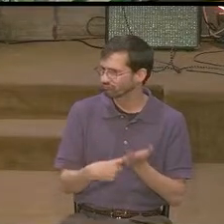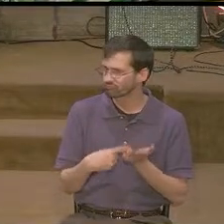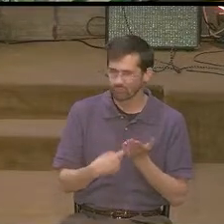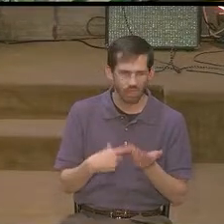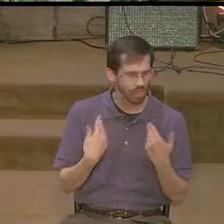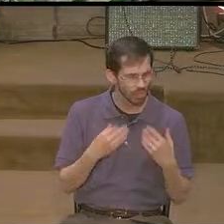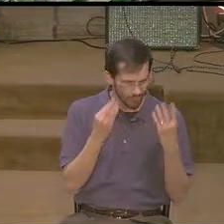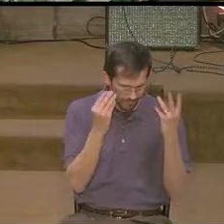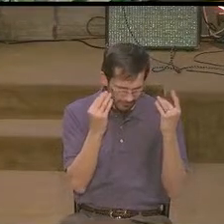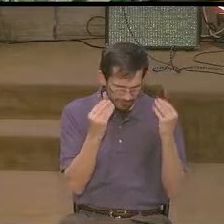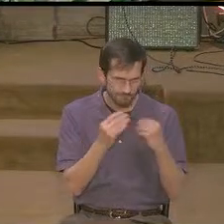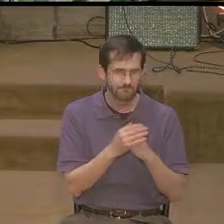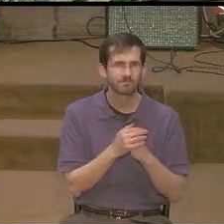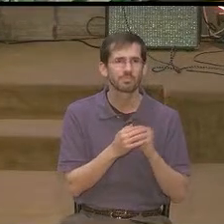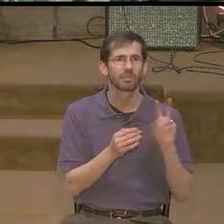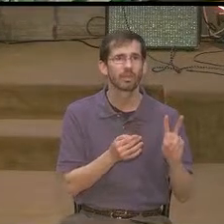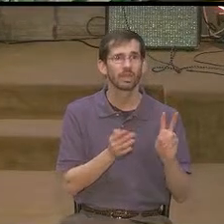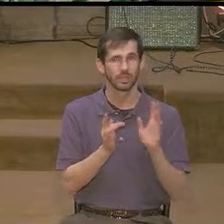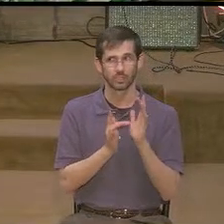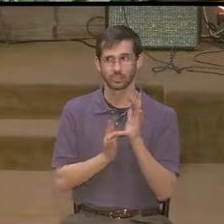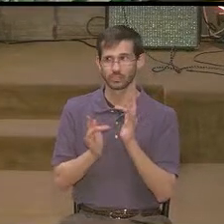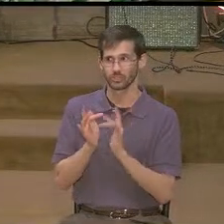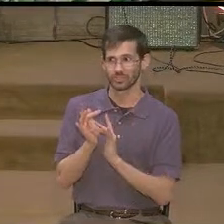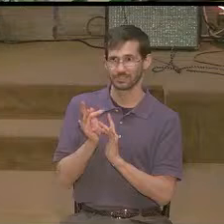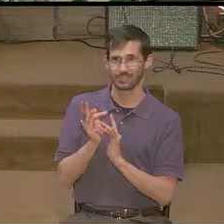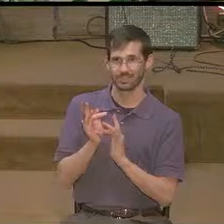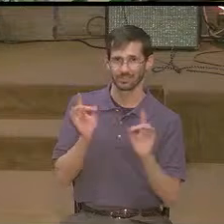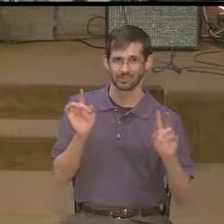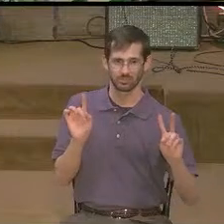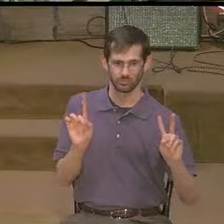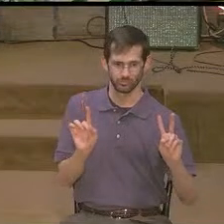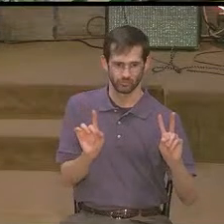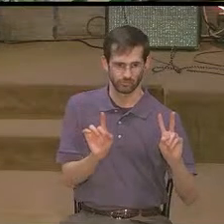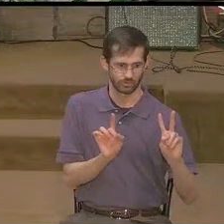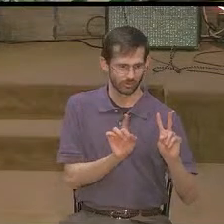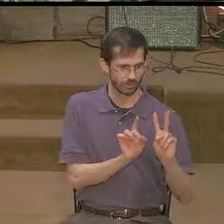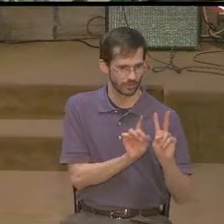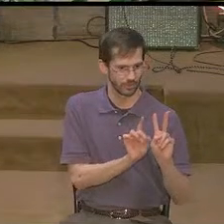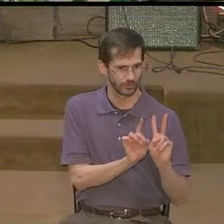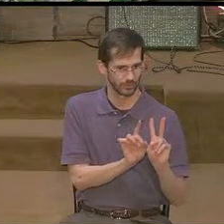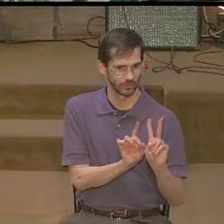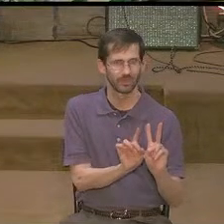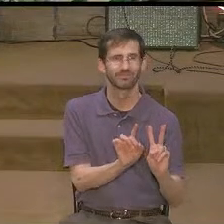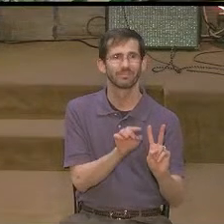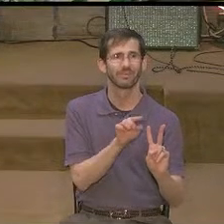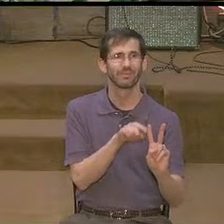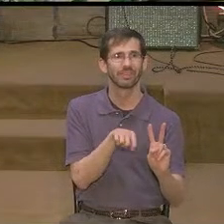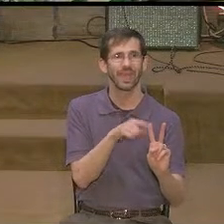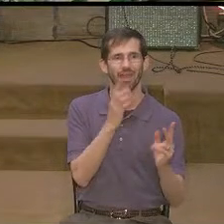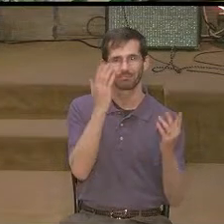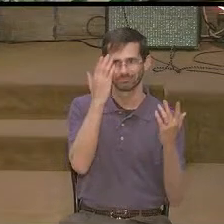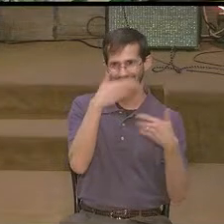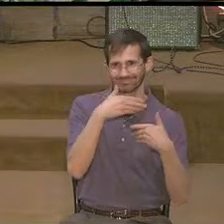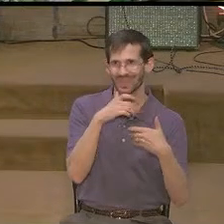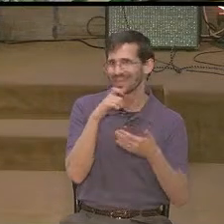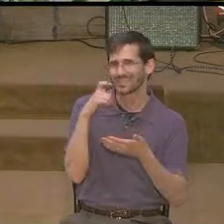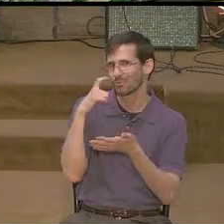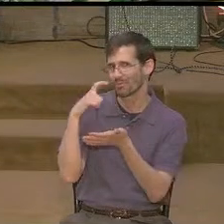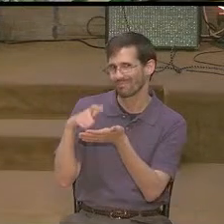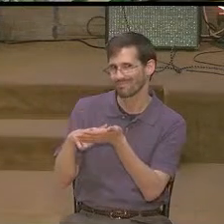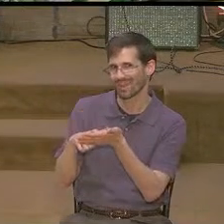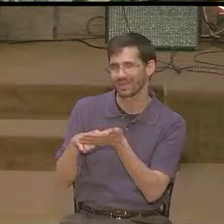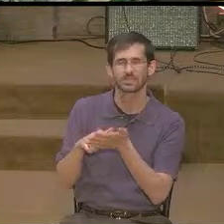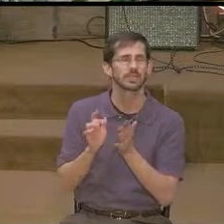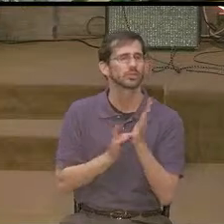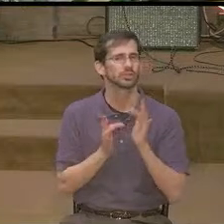and he went with them. But their eyes were restrained so that they did not know him. And he said to them,